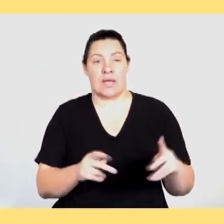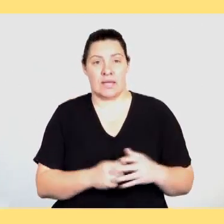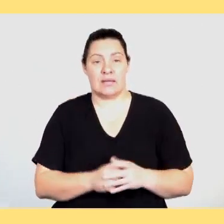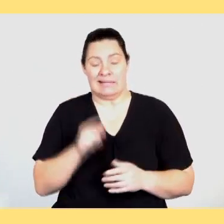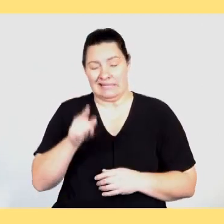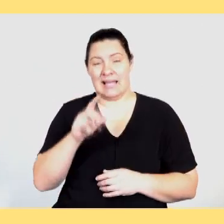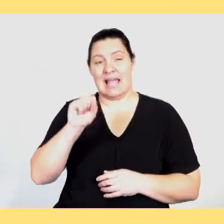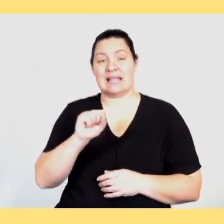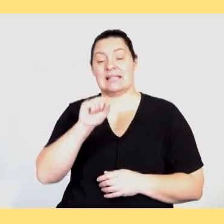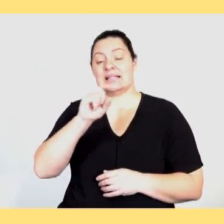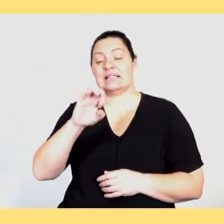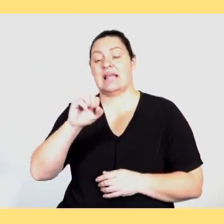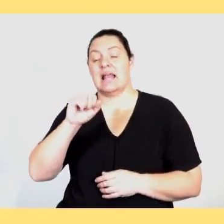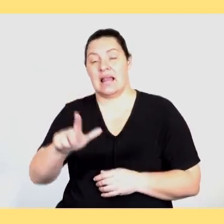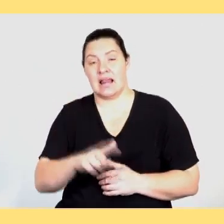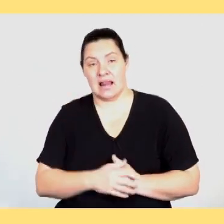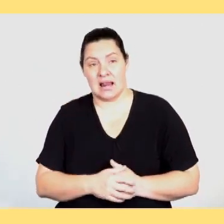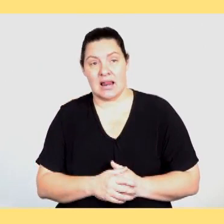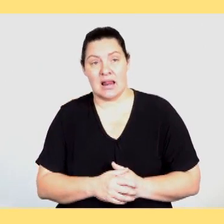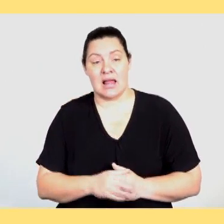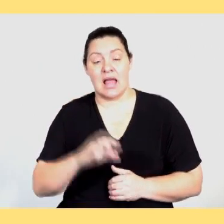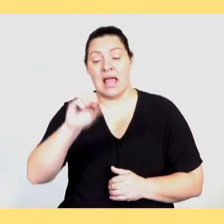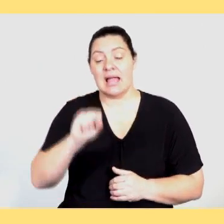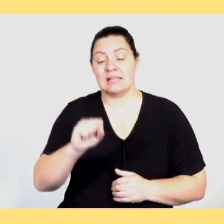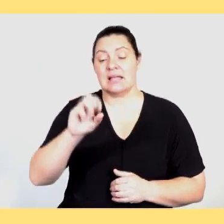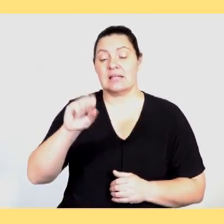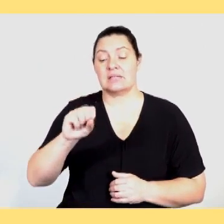is S snail. And then